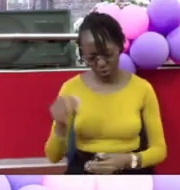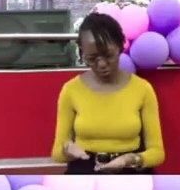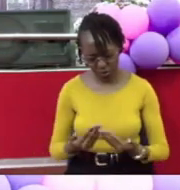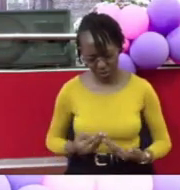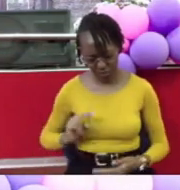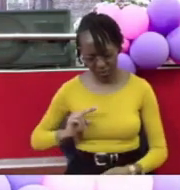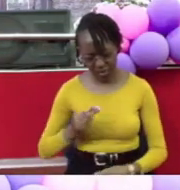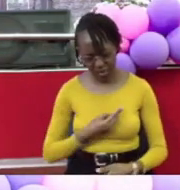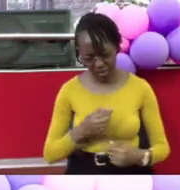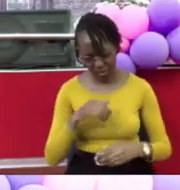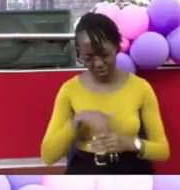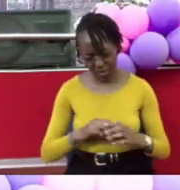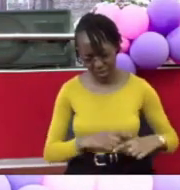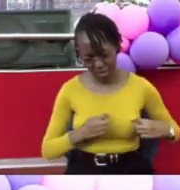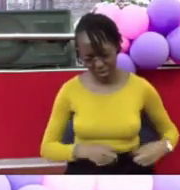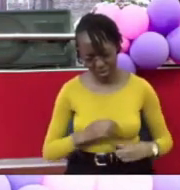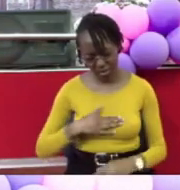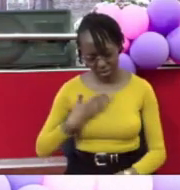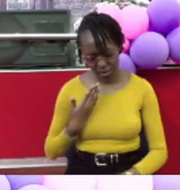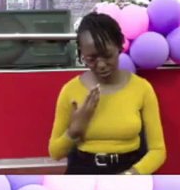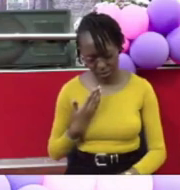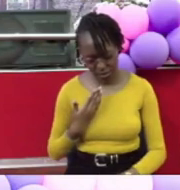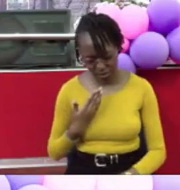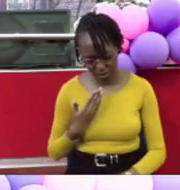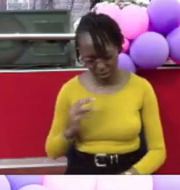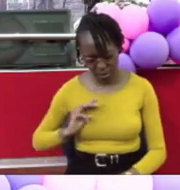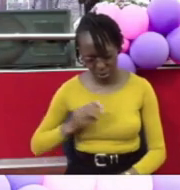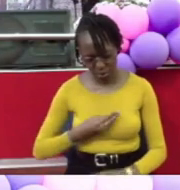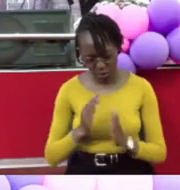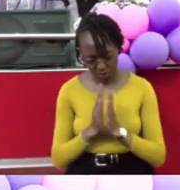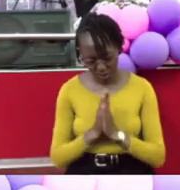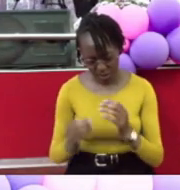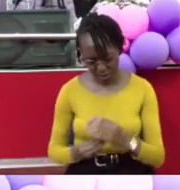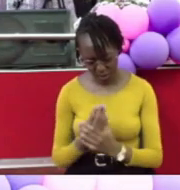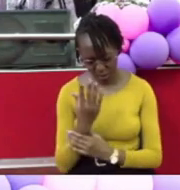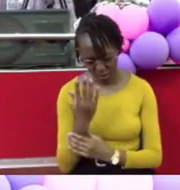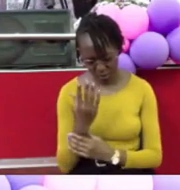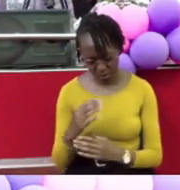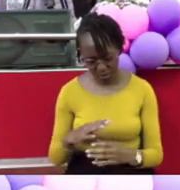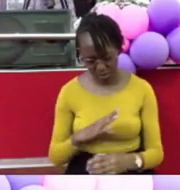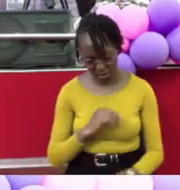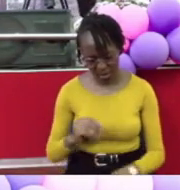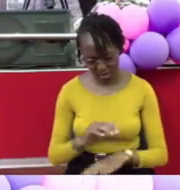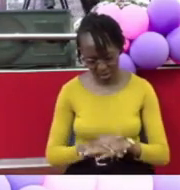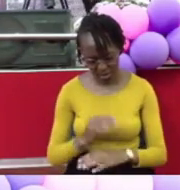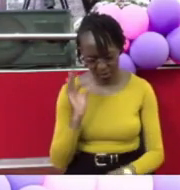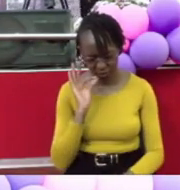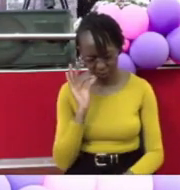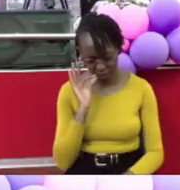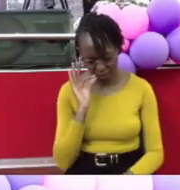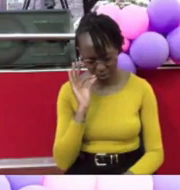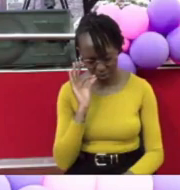hearts. Kila ambacho umepanda ndani ya moyo wetu. Pray that you'll grow and bear fruit. Omba kwamba itakuwa na ikaweze kuzaa matunda. That we shall walk with you.